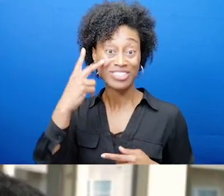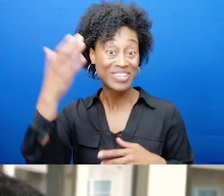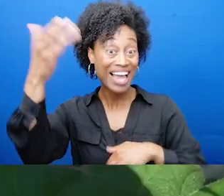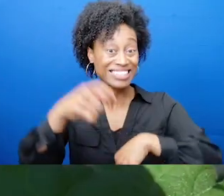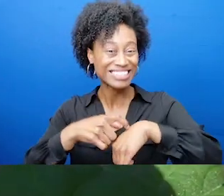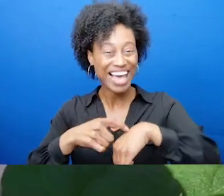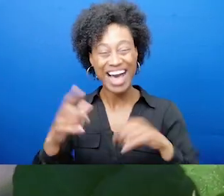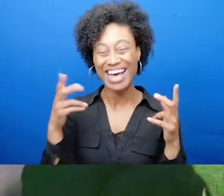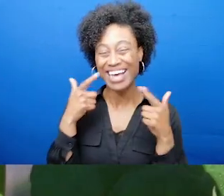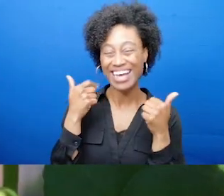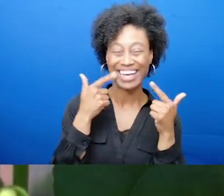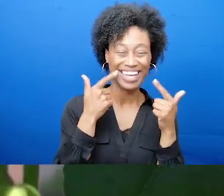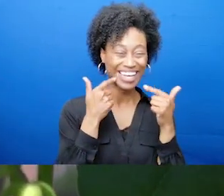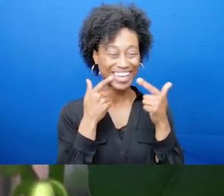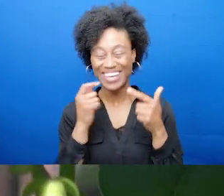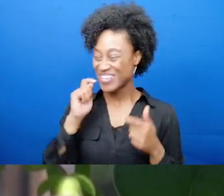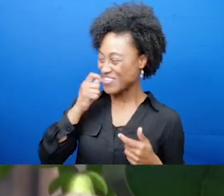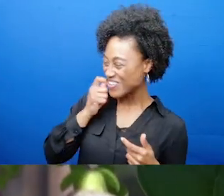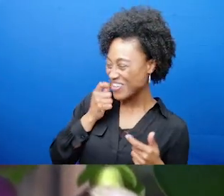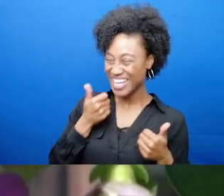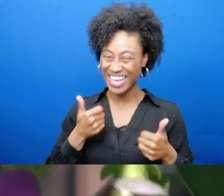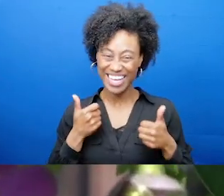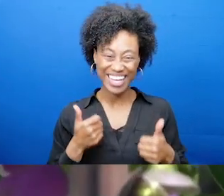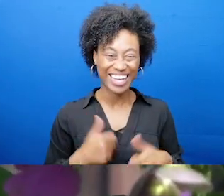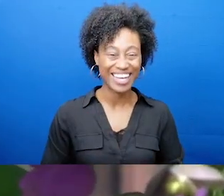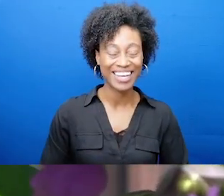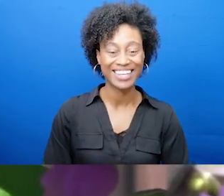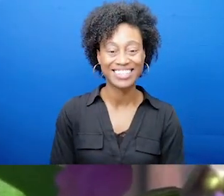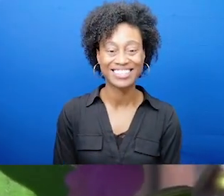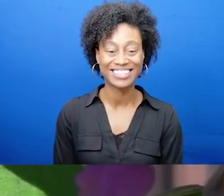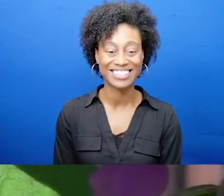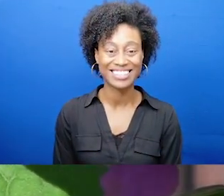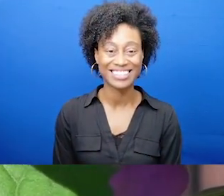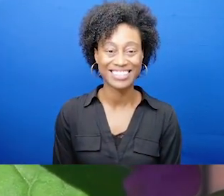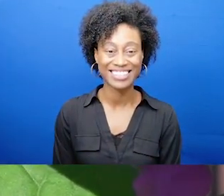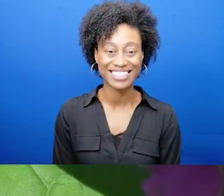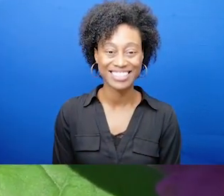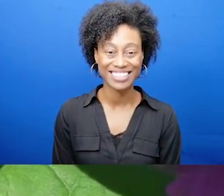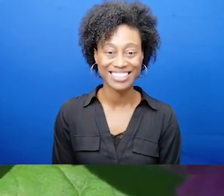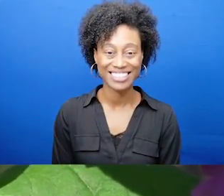See you next time! All right.